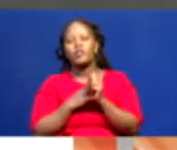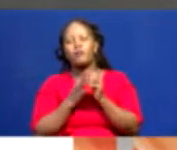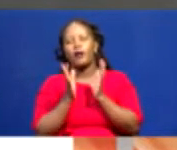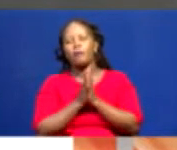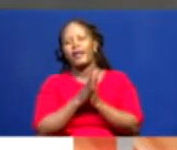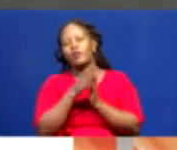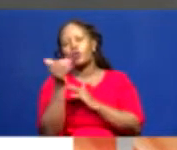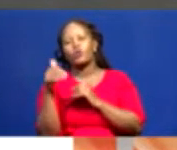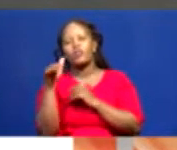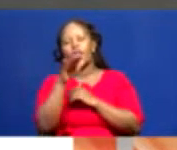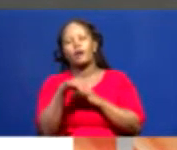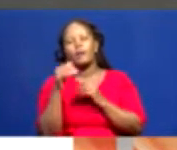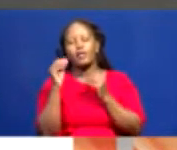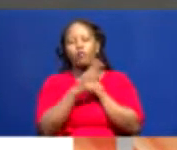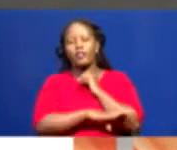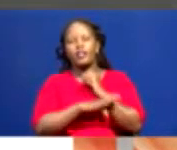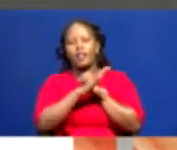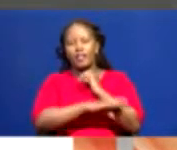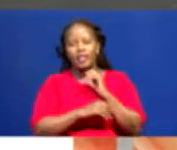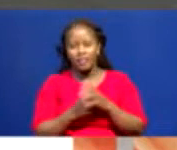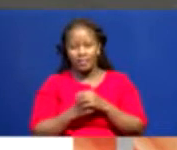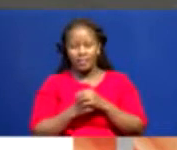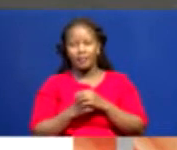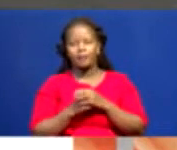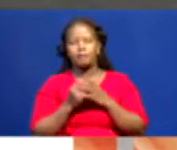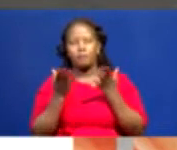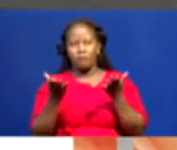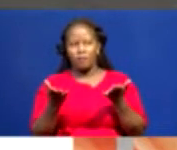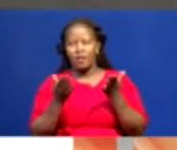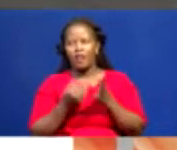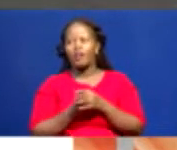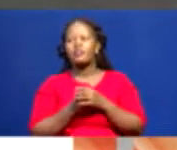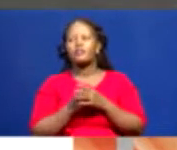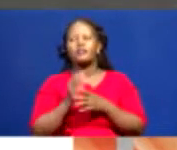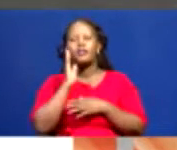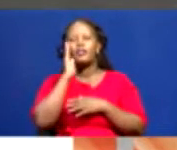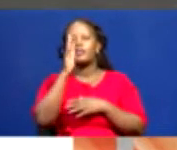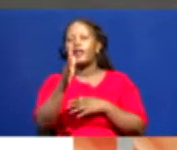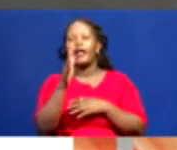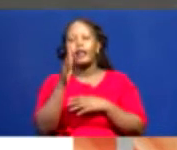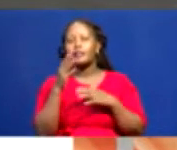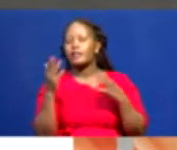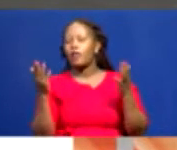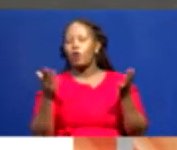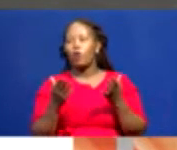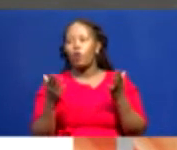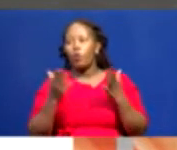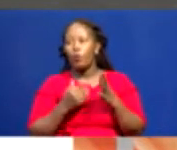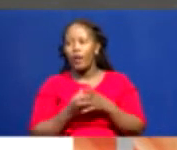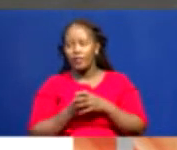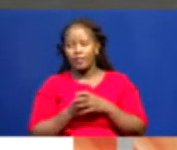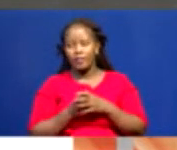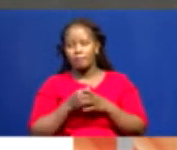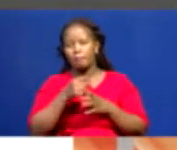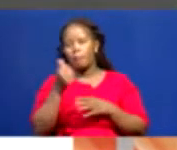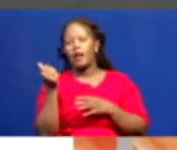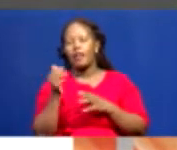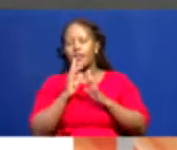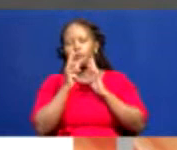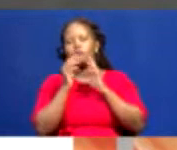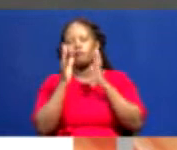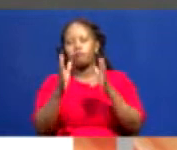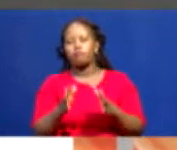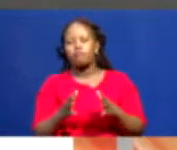parts of the country. And for now, we will be crossing over to join my